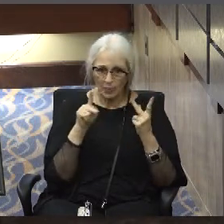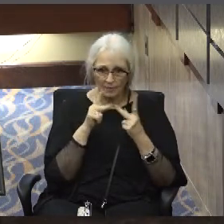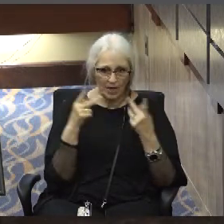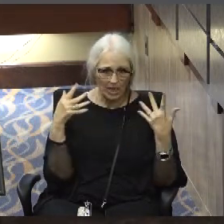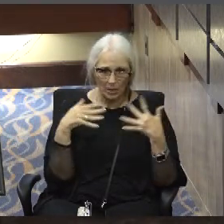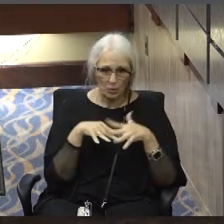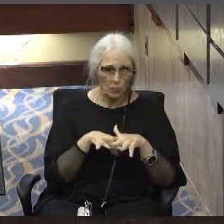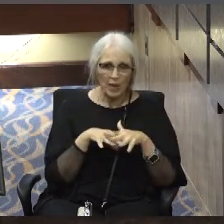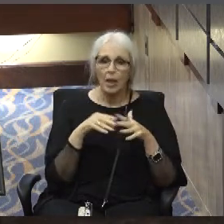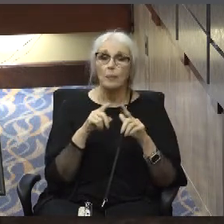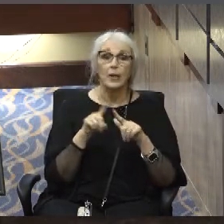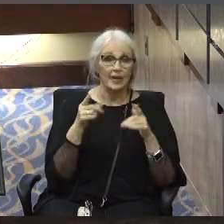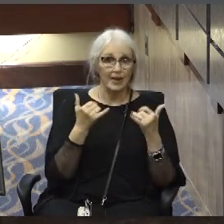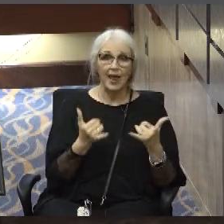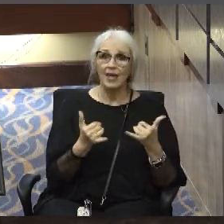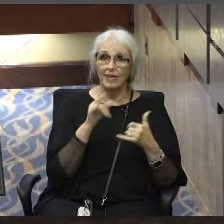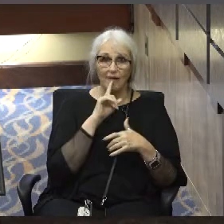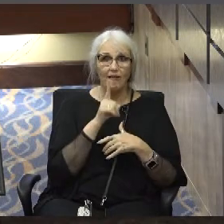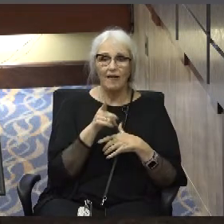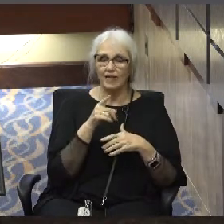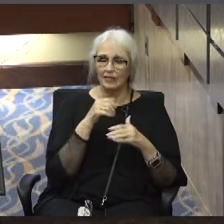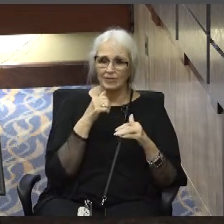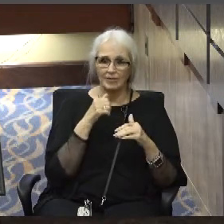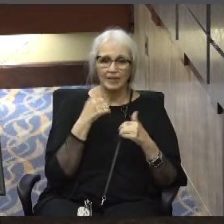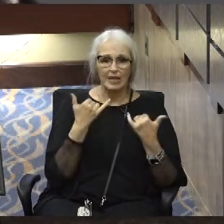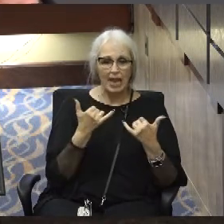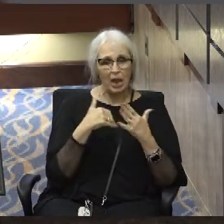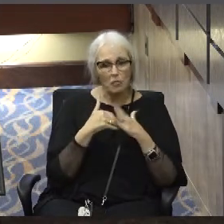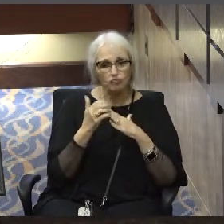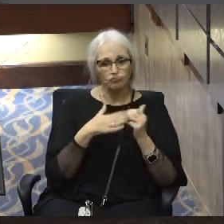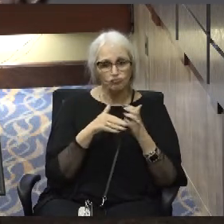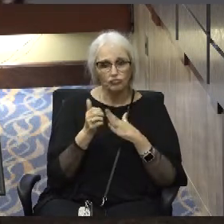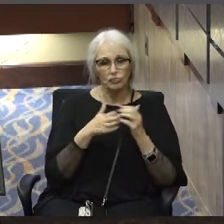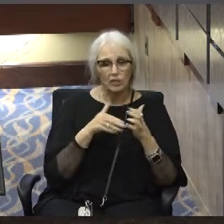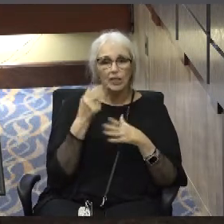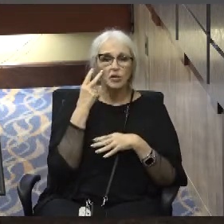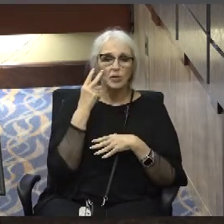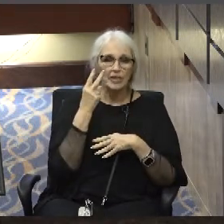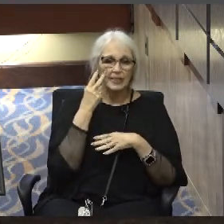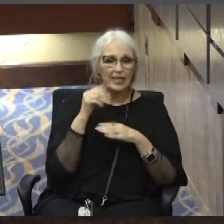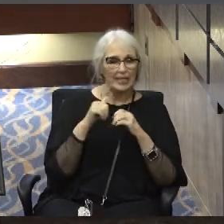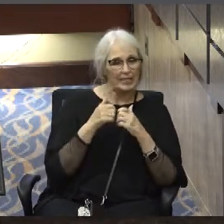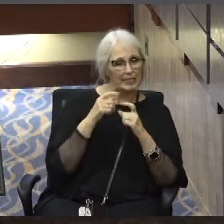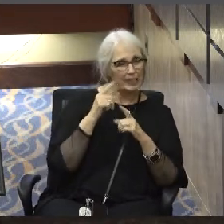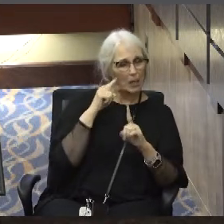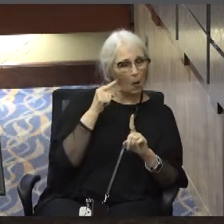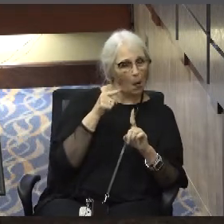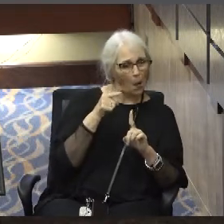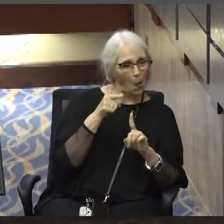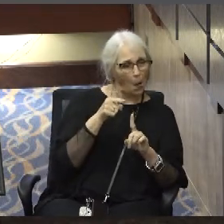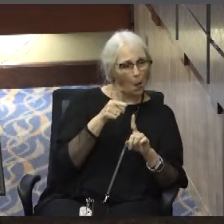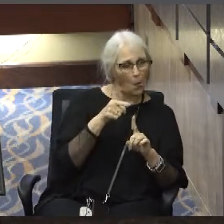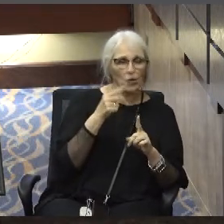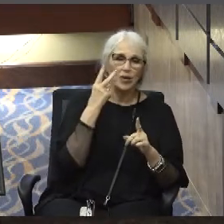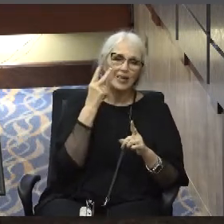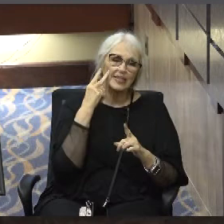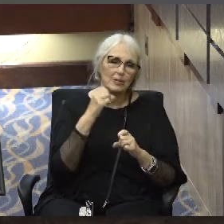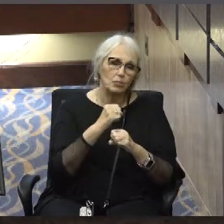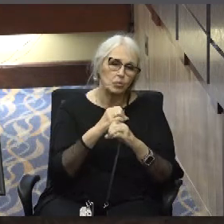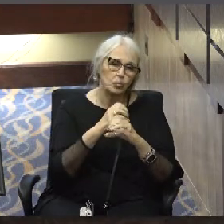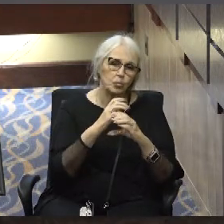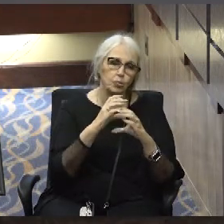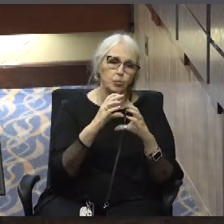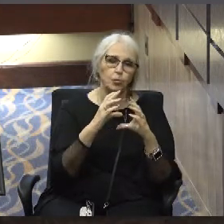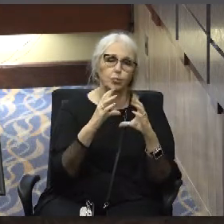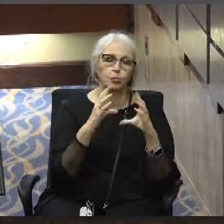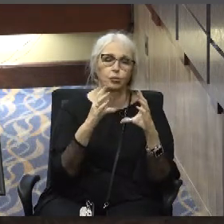and it's under construction. You can kind of see what the end of it's going to look like. It's so exciting. In the next couple of years,